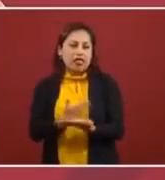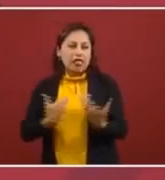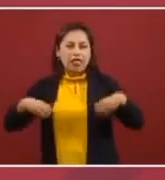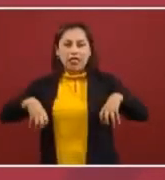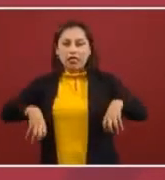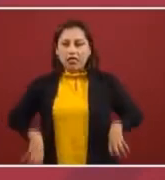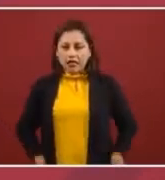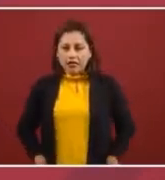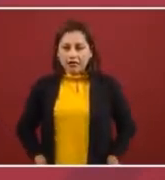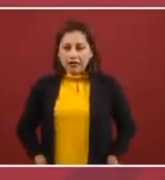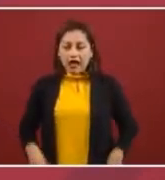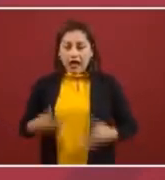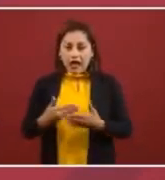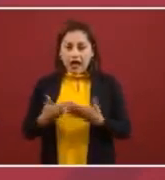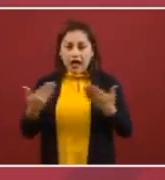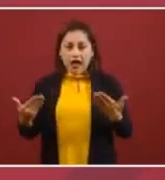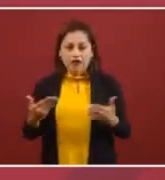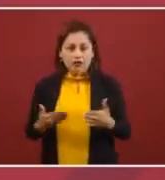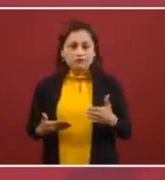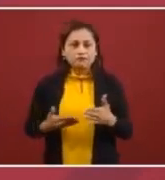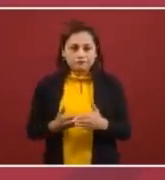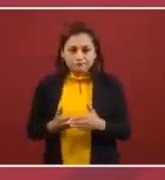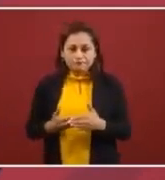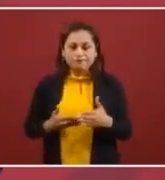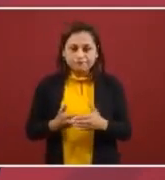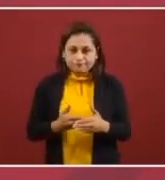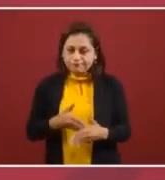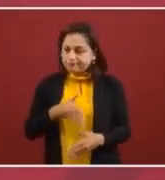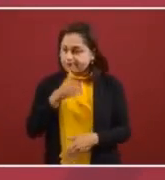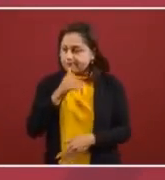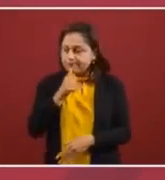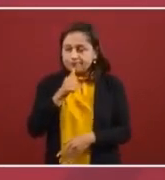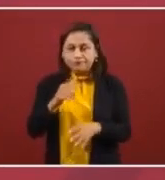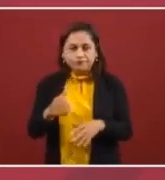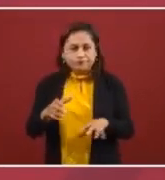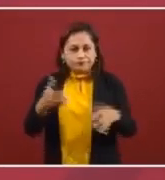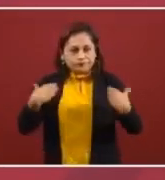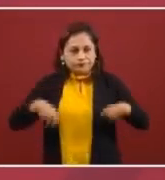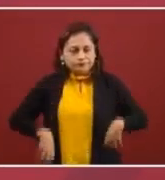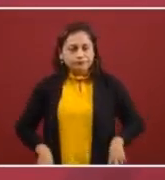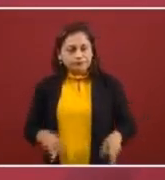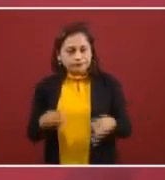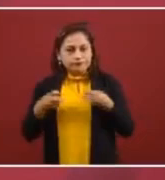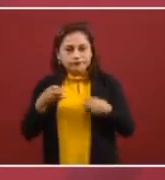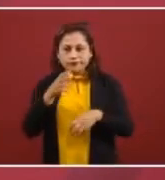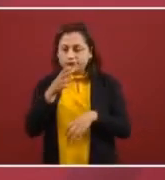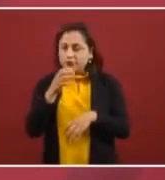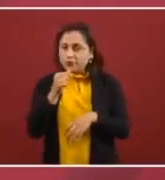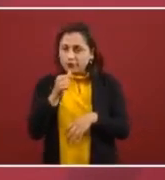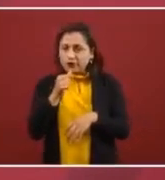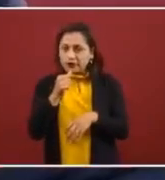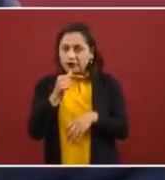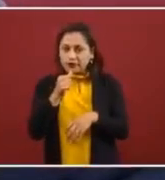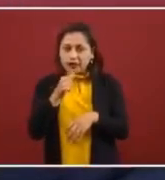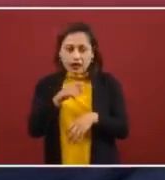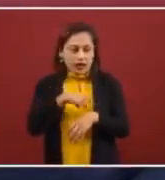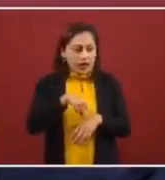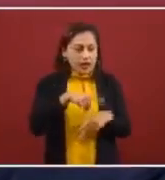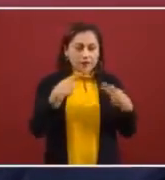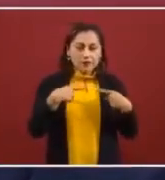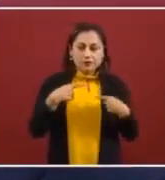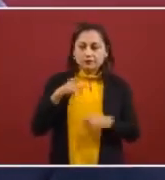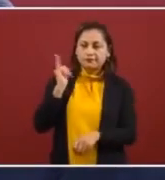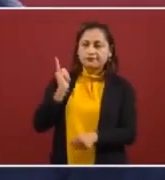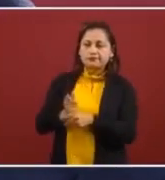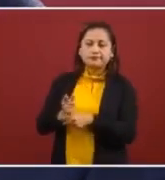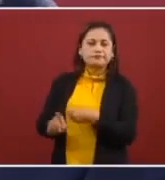have a way to do it, not even to get the backing of the